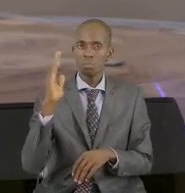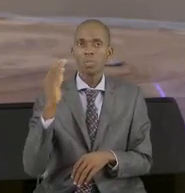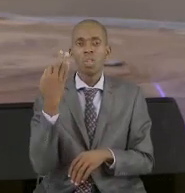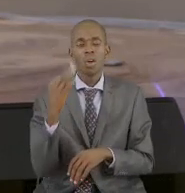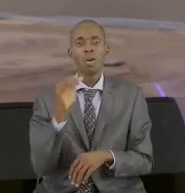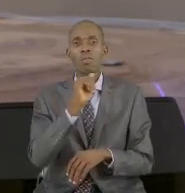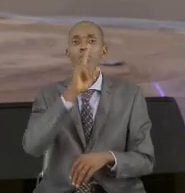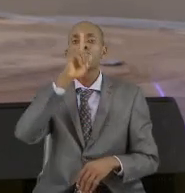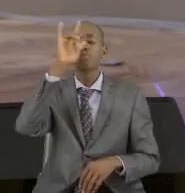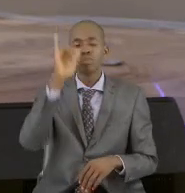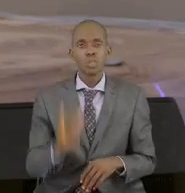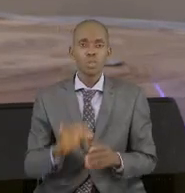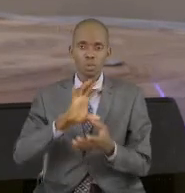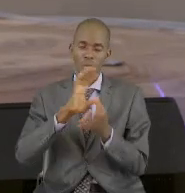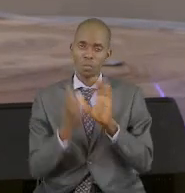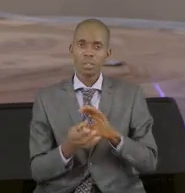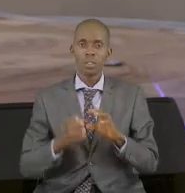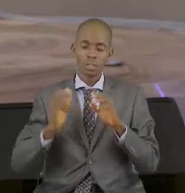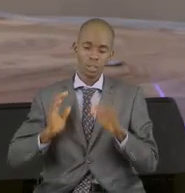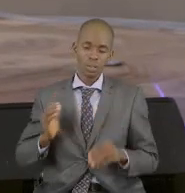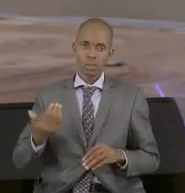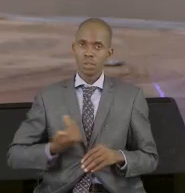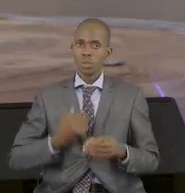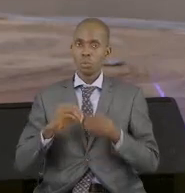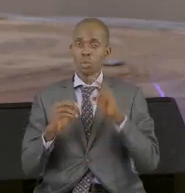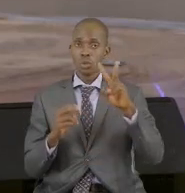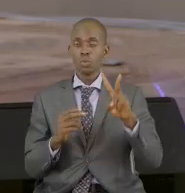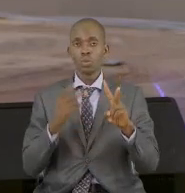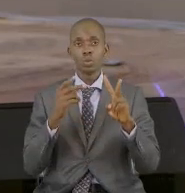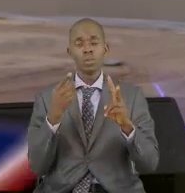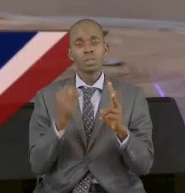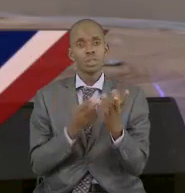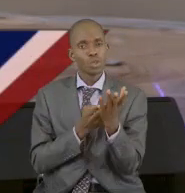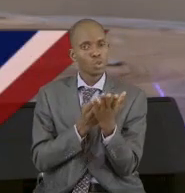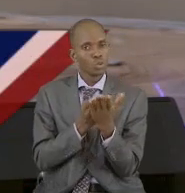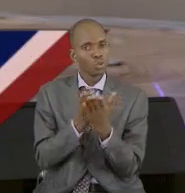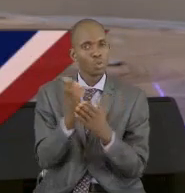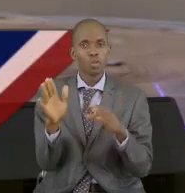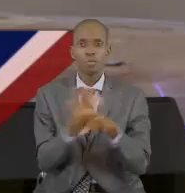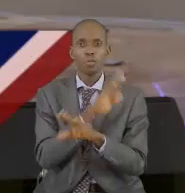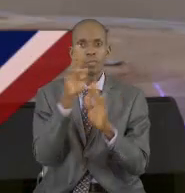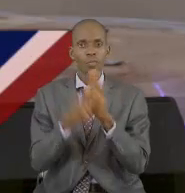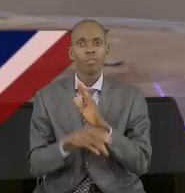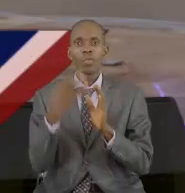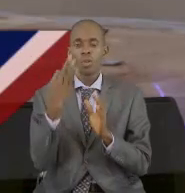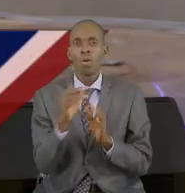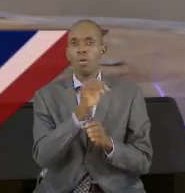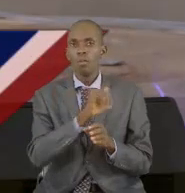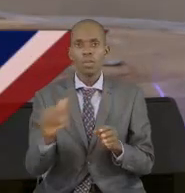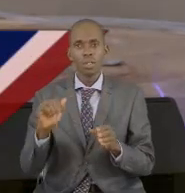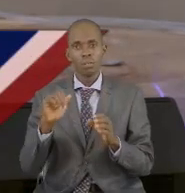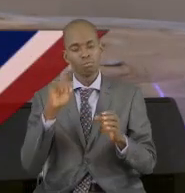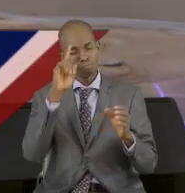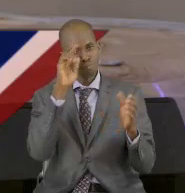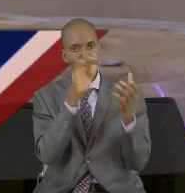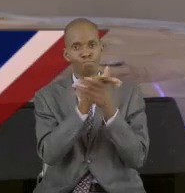converted soul. Number two is the truthfulness of a trustable, cleansed saints. When we come to